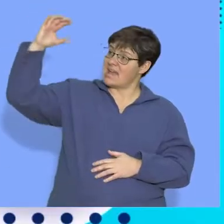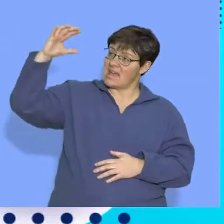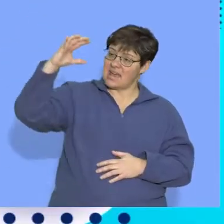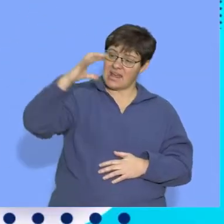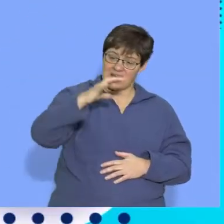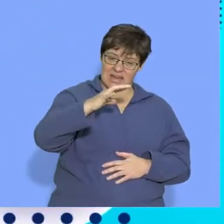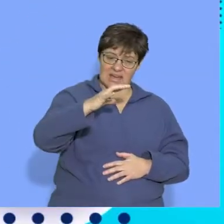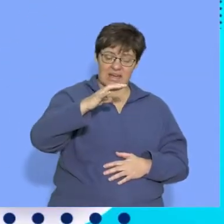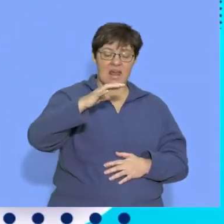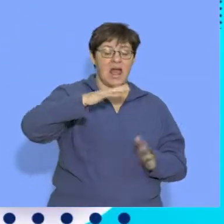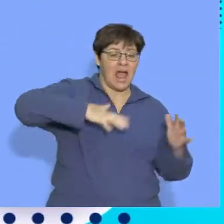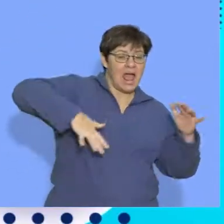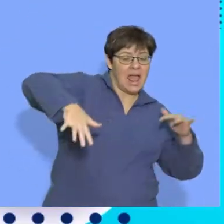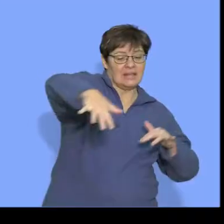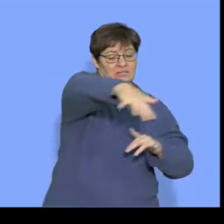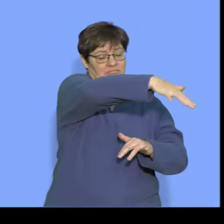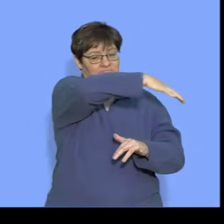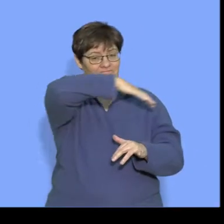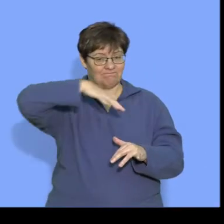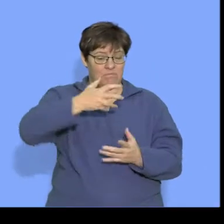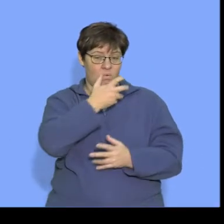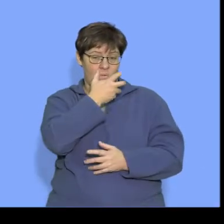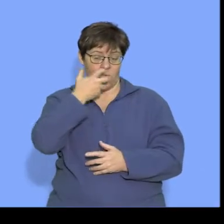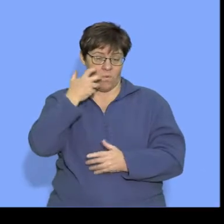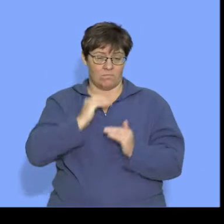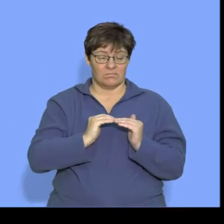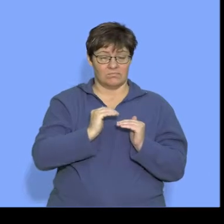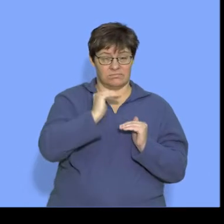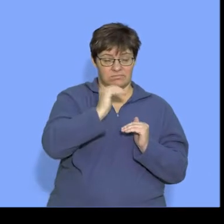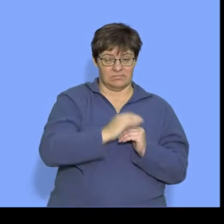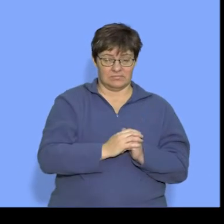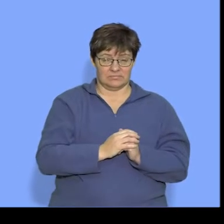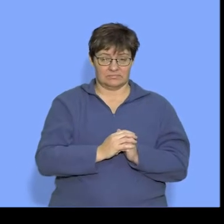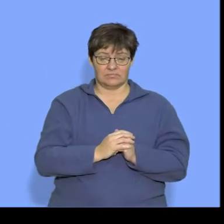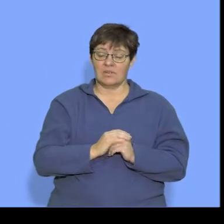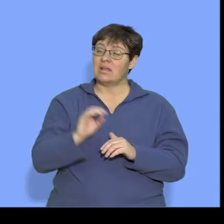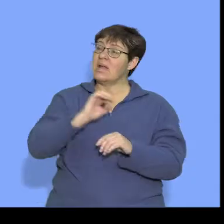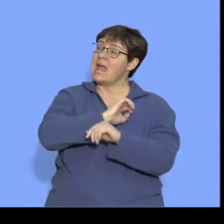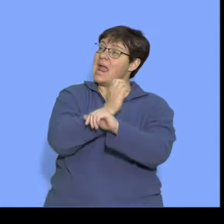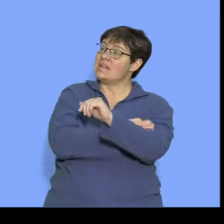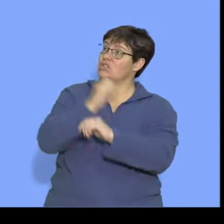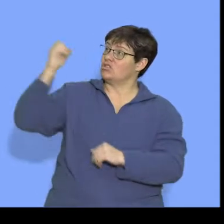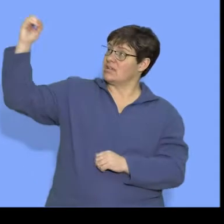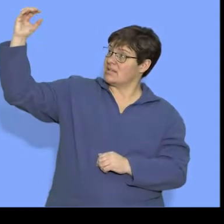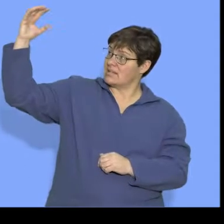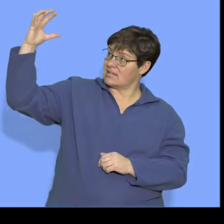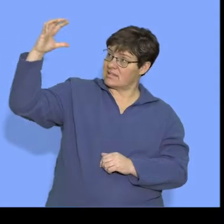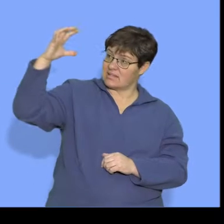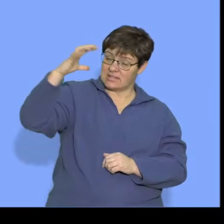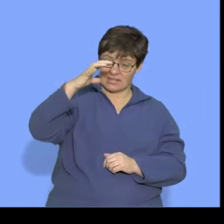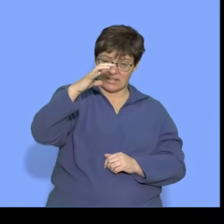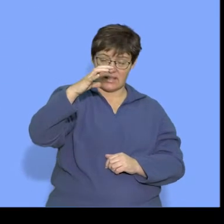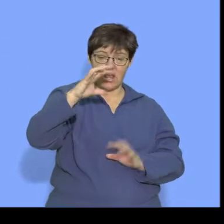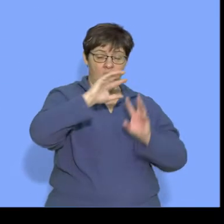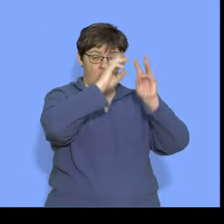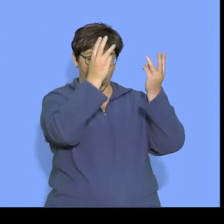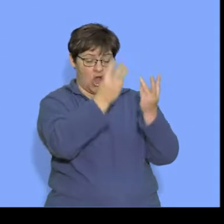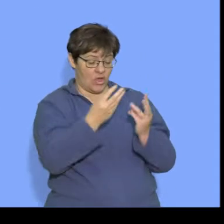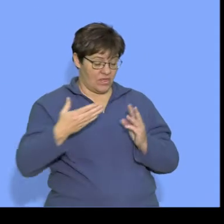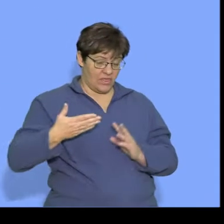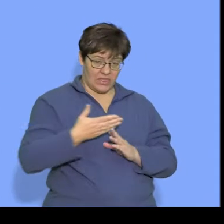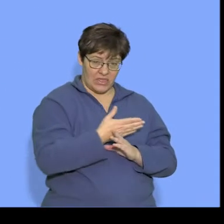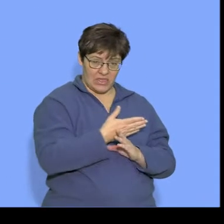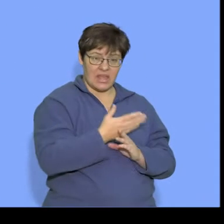the atmosphere around us. When the sun's energy reaches the earth's atmosphere, some of it